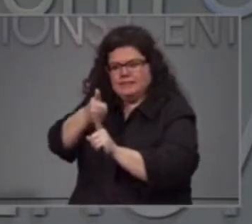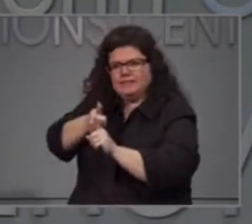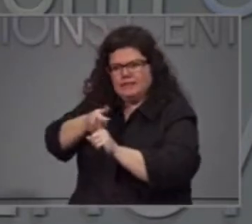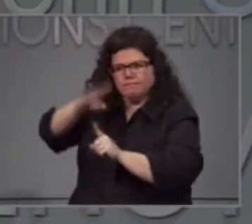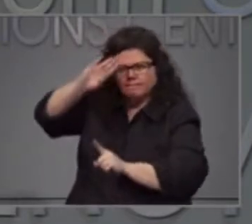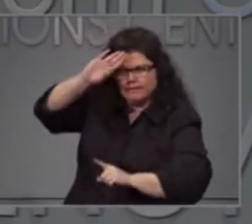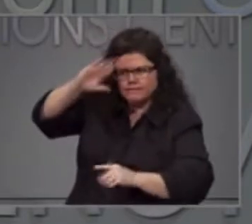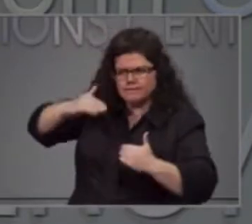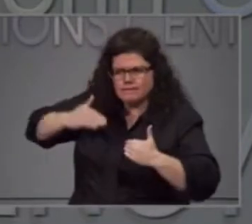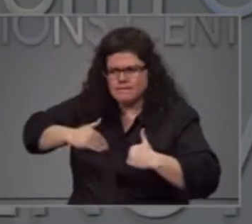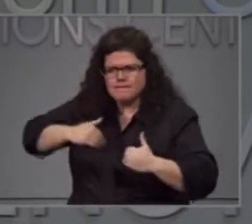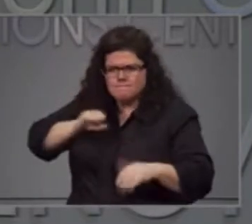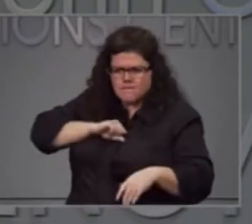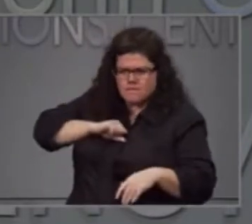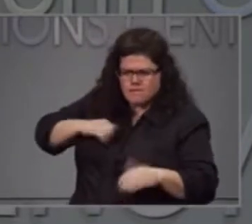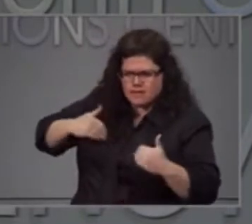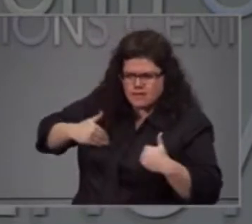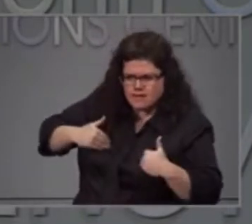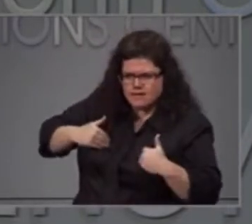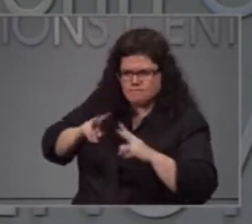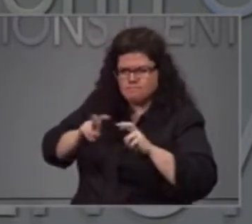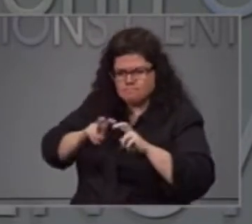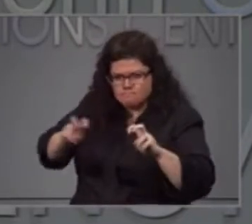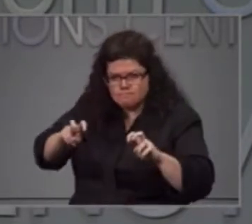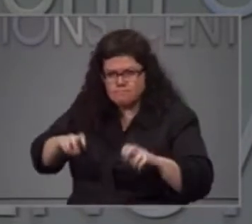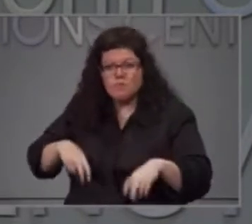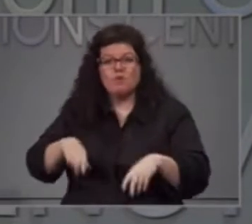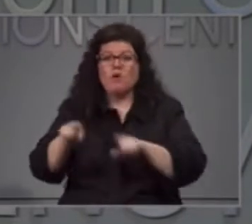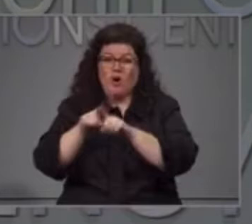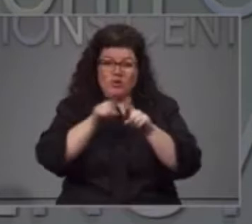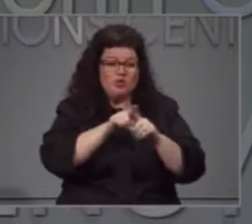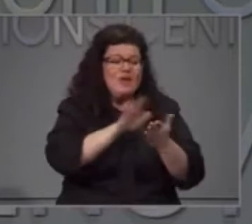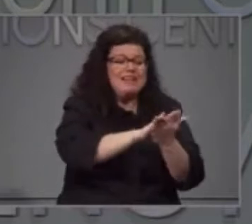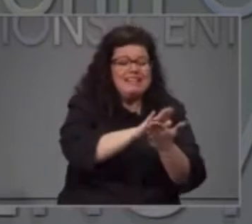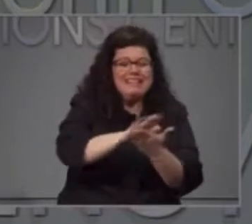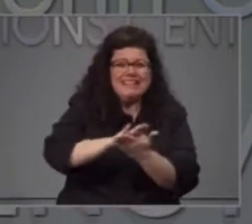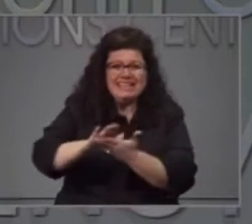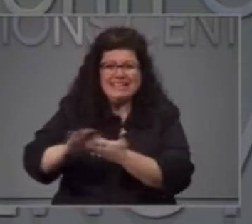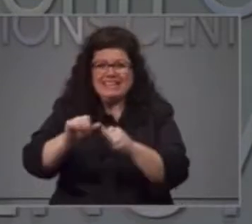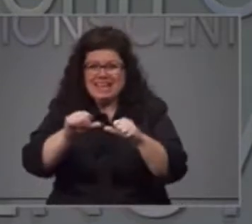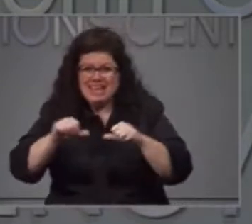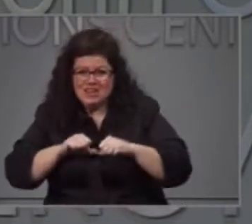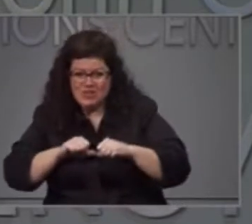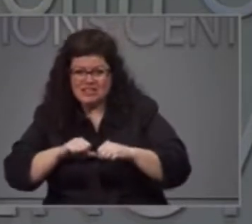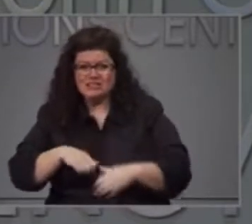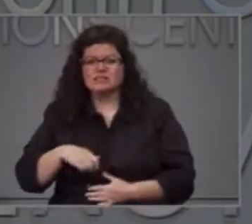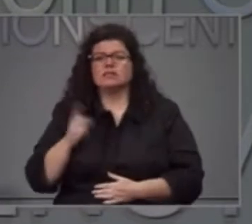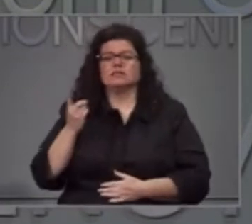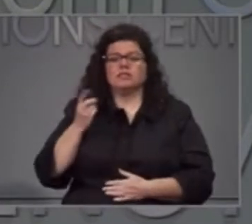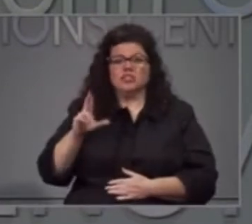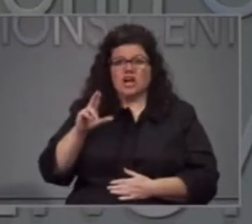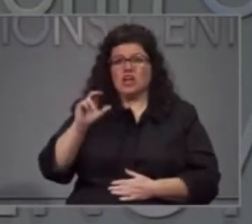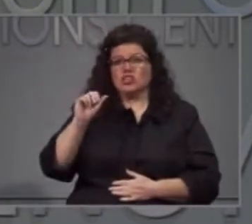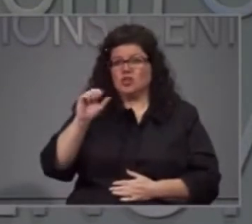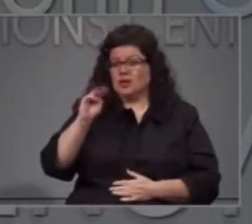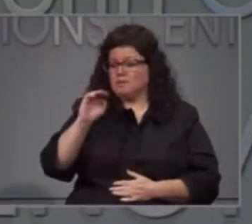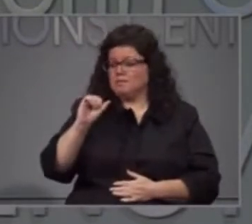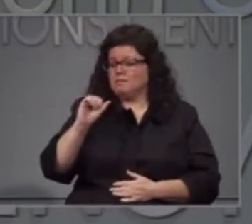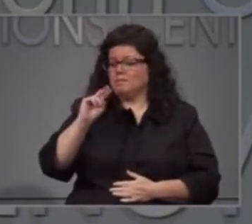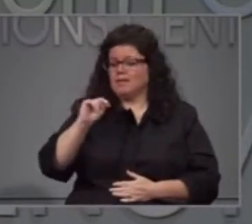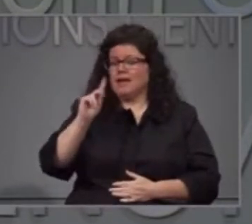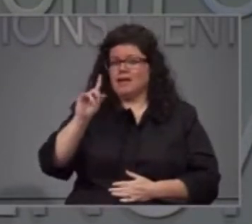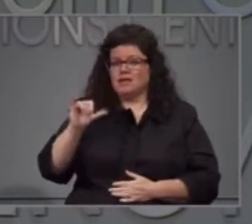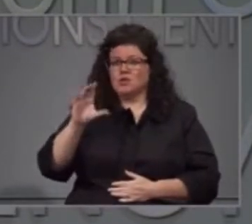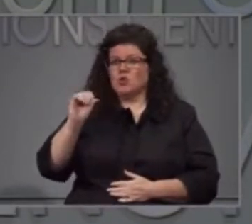shared common areas and sanitation are also in effect. Dr. Mandy Cohen has and will issue